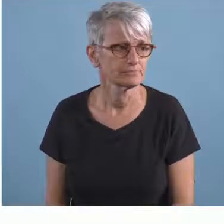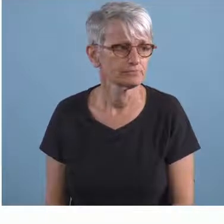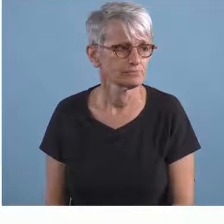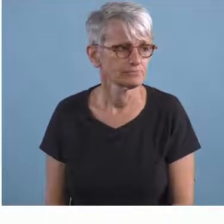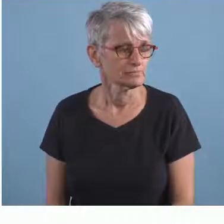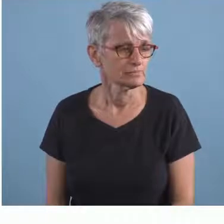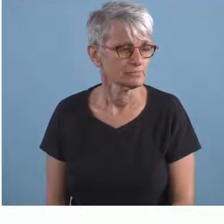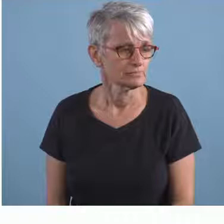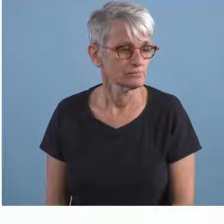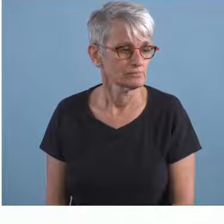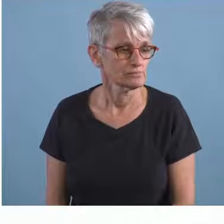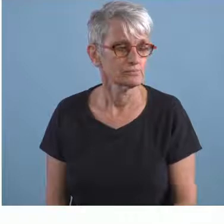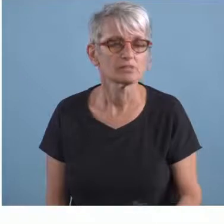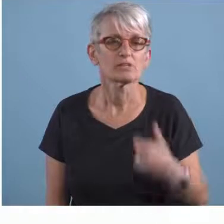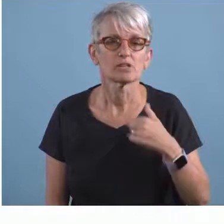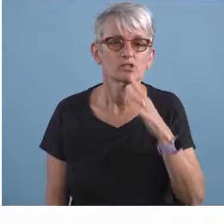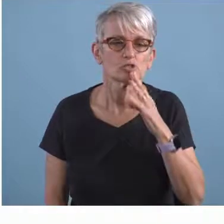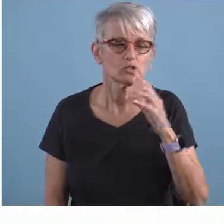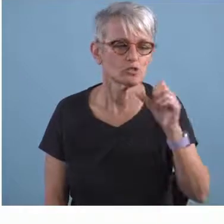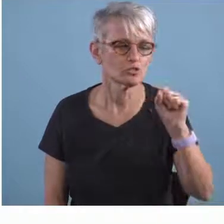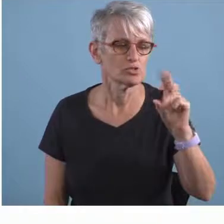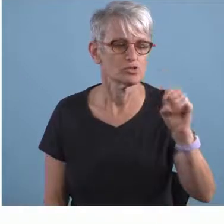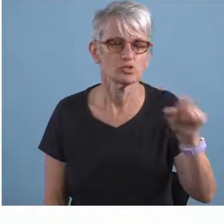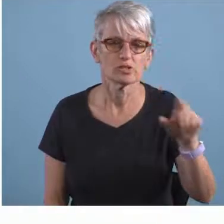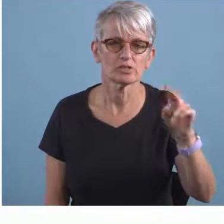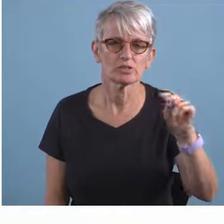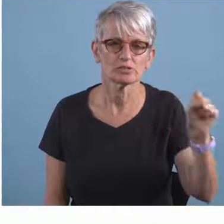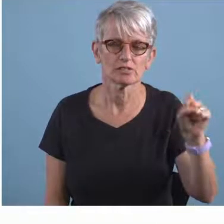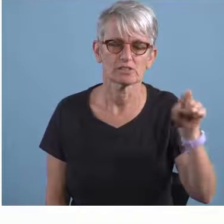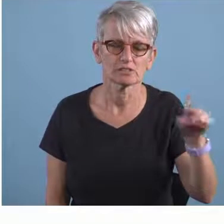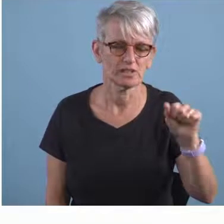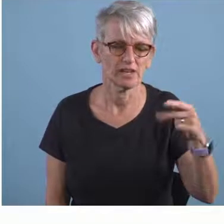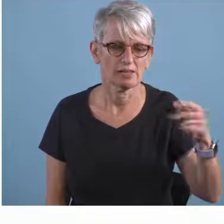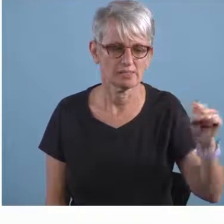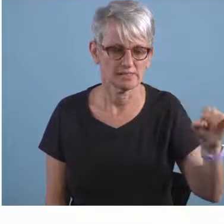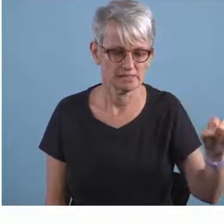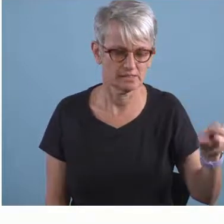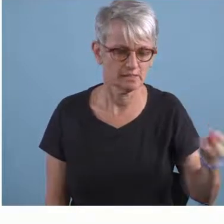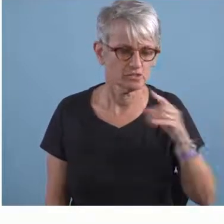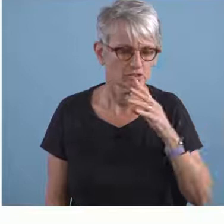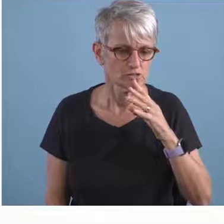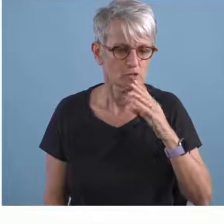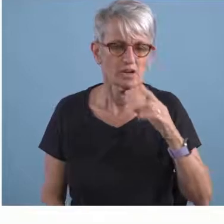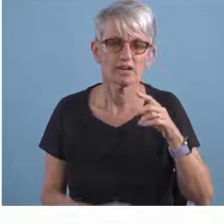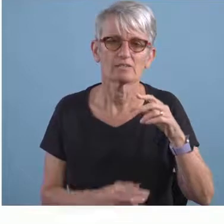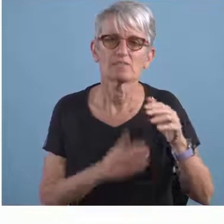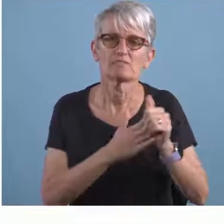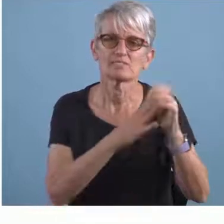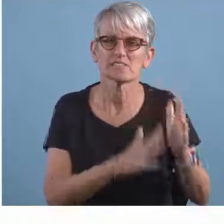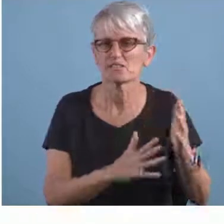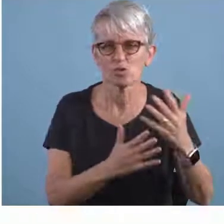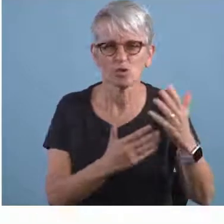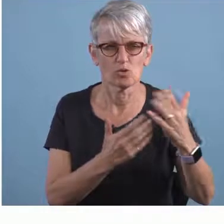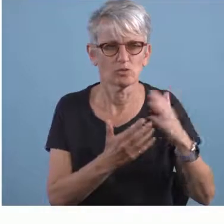When I was talking with Sue Lay in Nova Scotia at APSE, she was talking about the facilitators that they have or whoever is